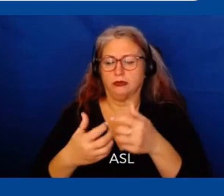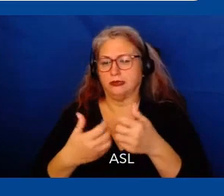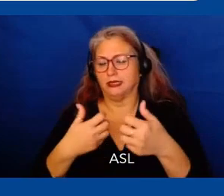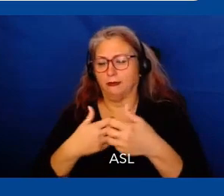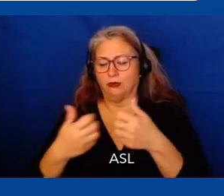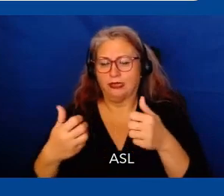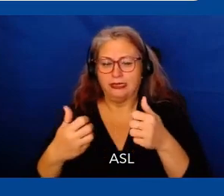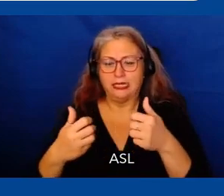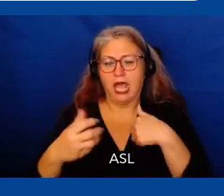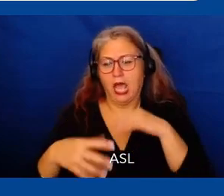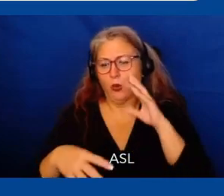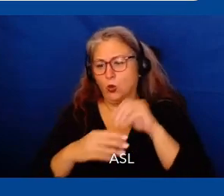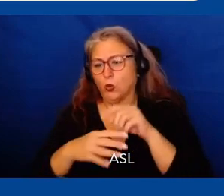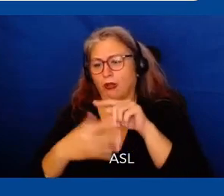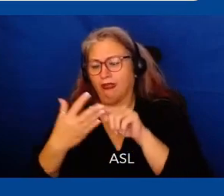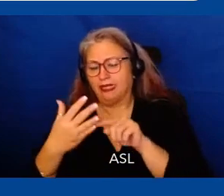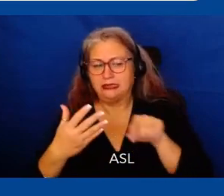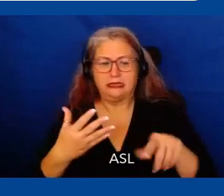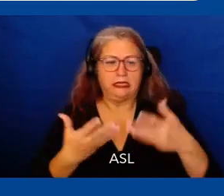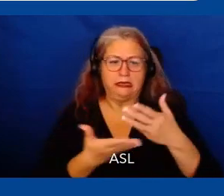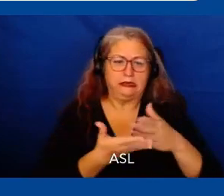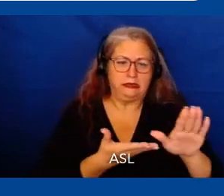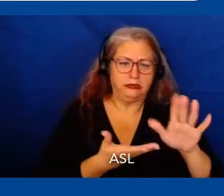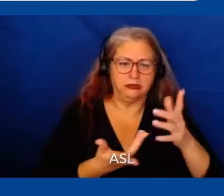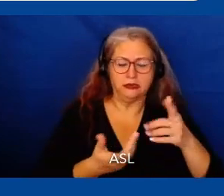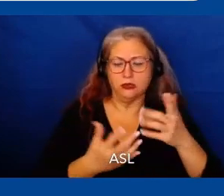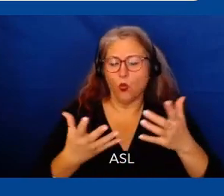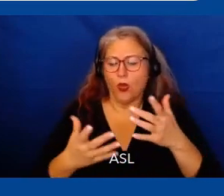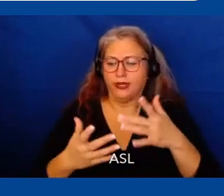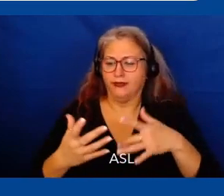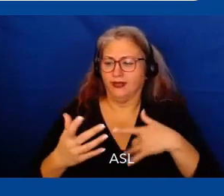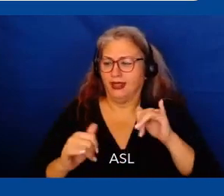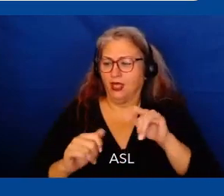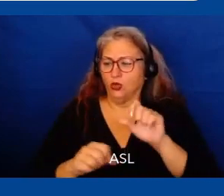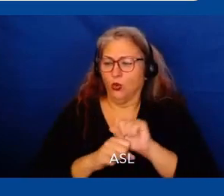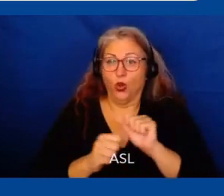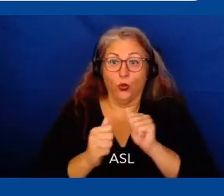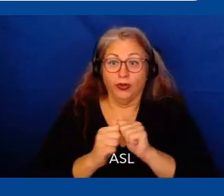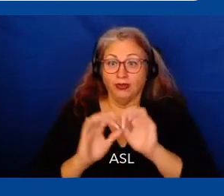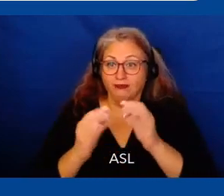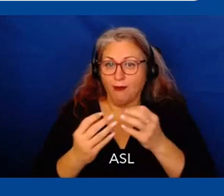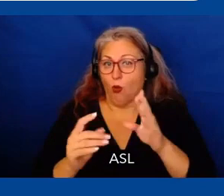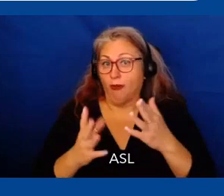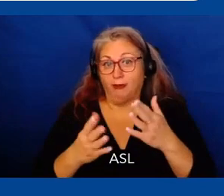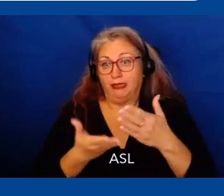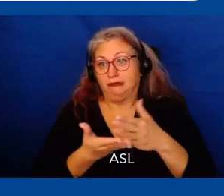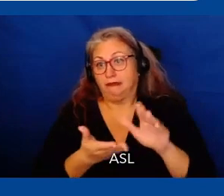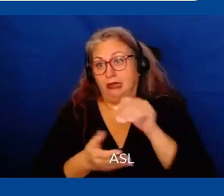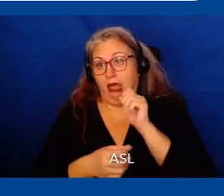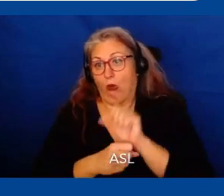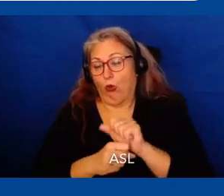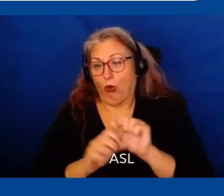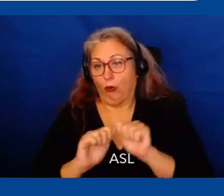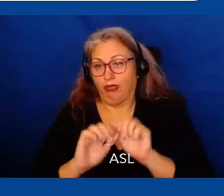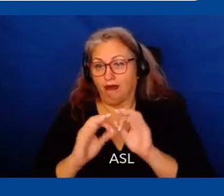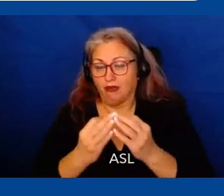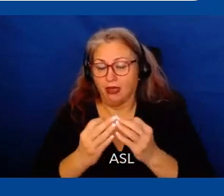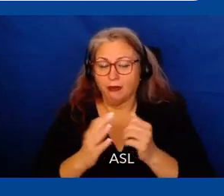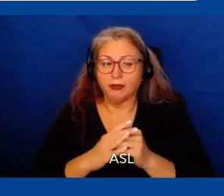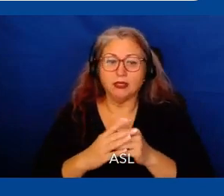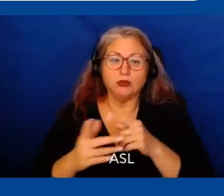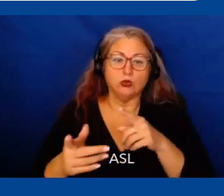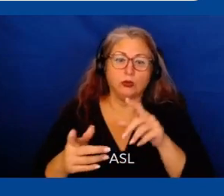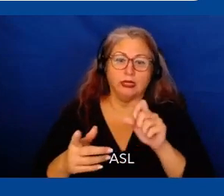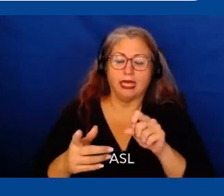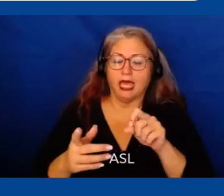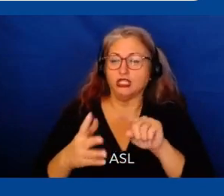wanted to include, what you didn't, what it was like maybe working with your family or not working with your family. We can start